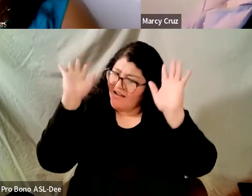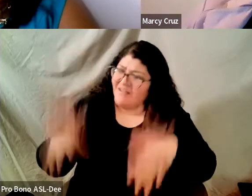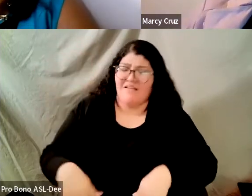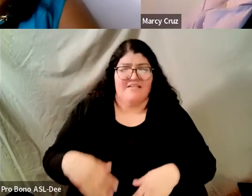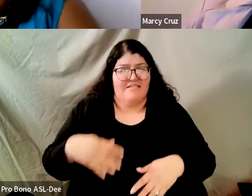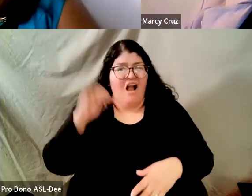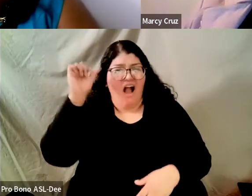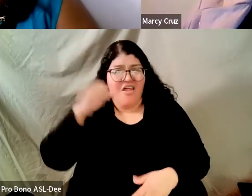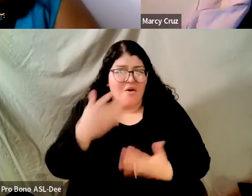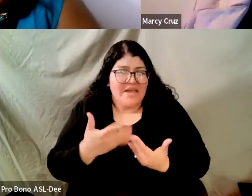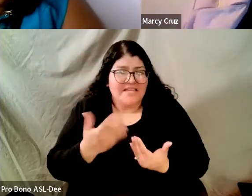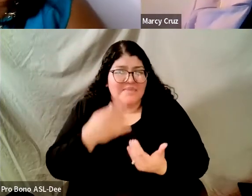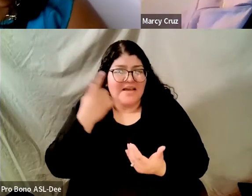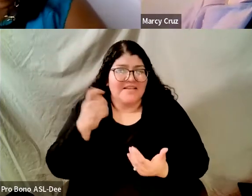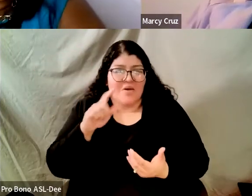way.